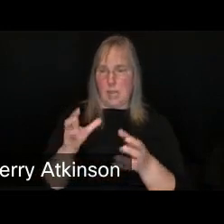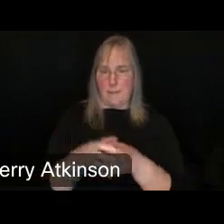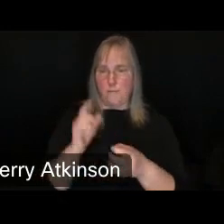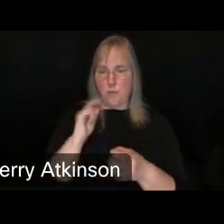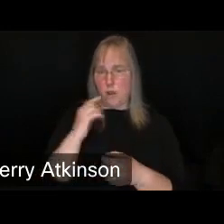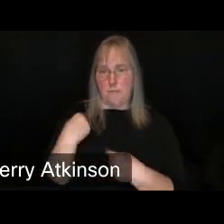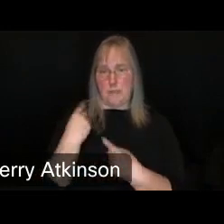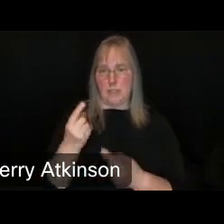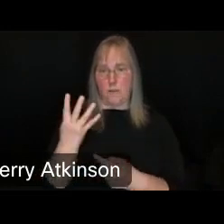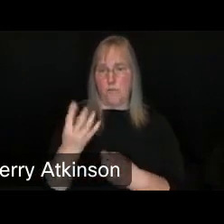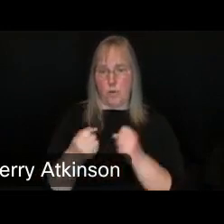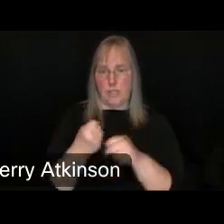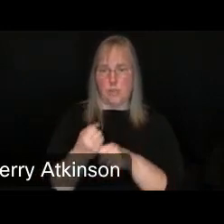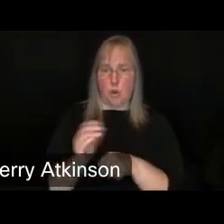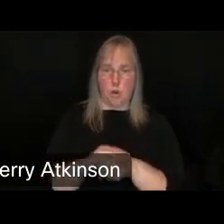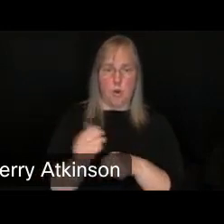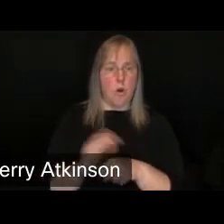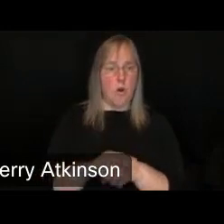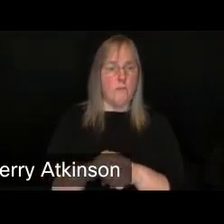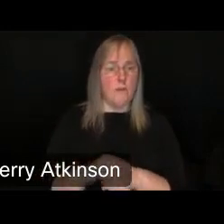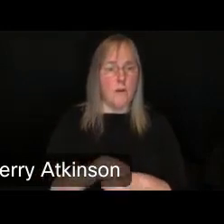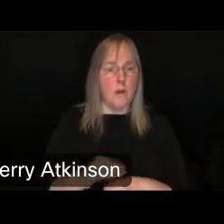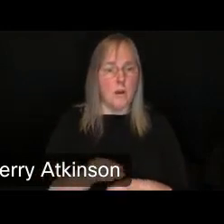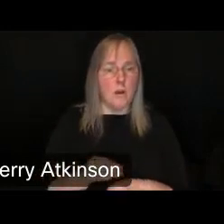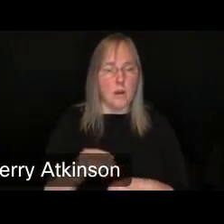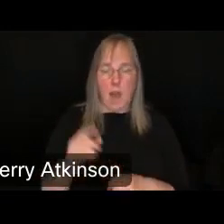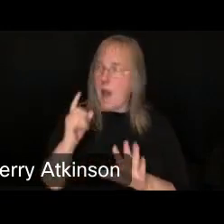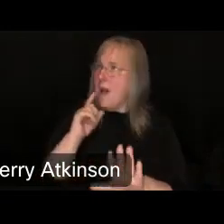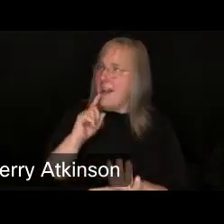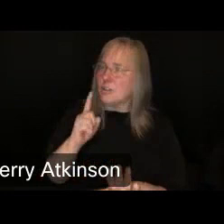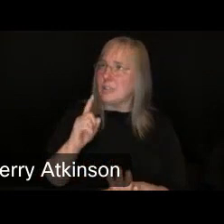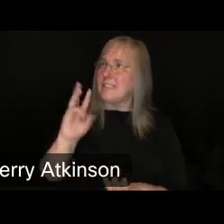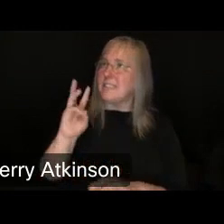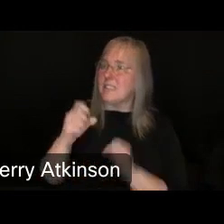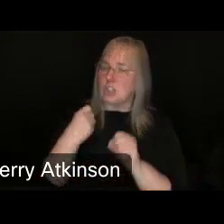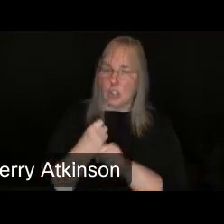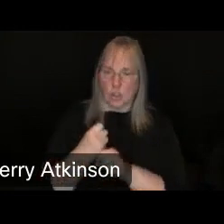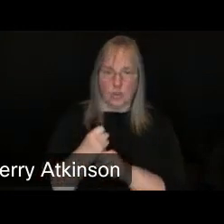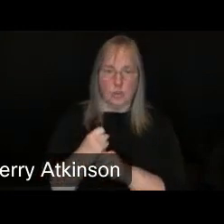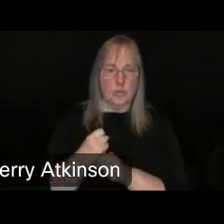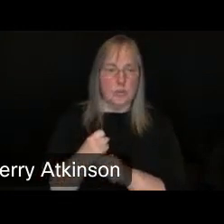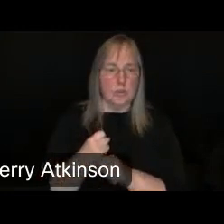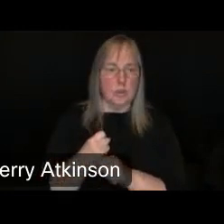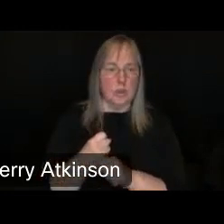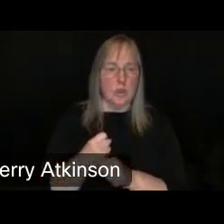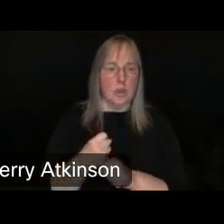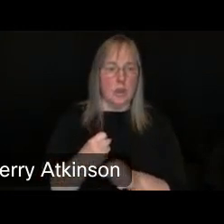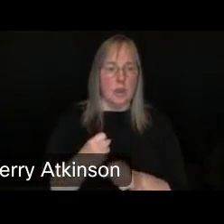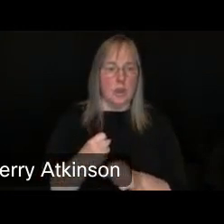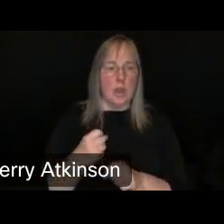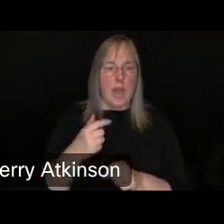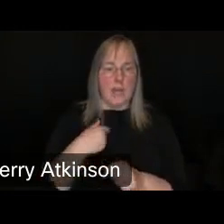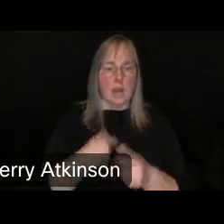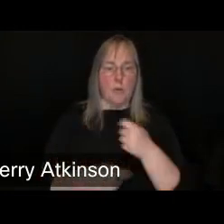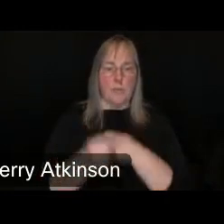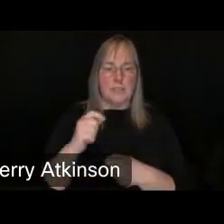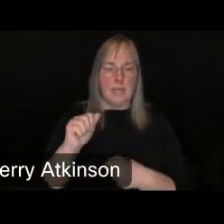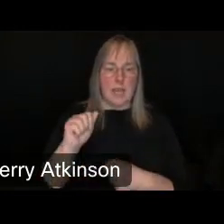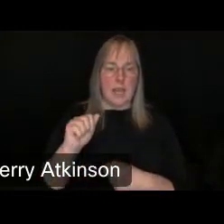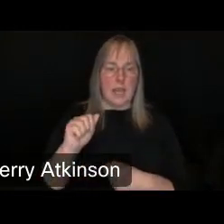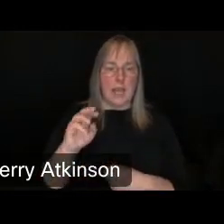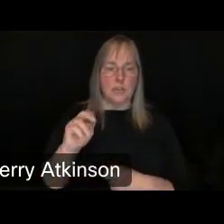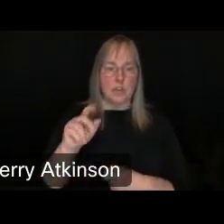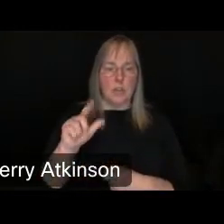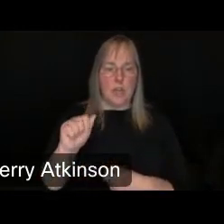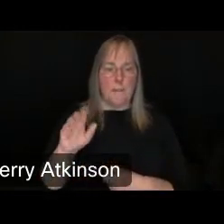on, I usually partner, actually 6 years, because I partner with either Valerie, who is the fire president, or with Tony